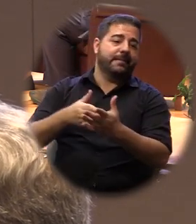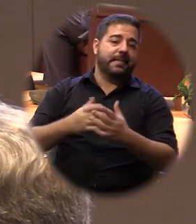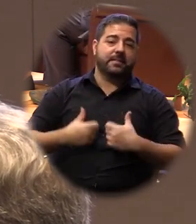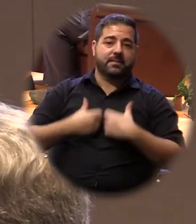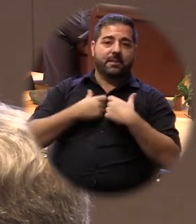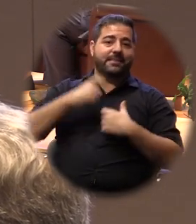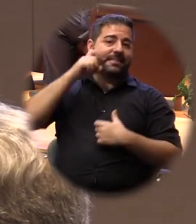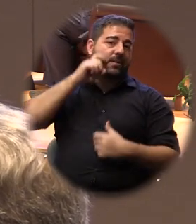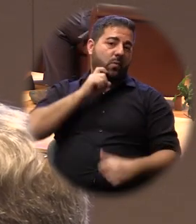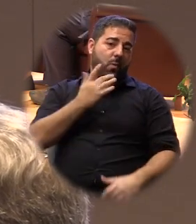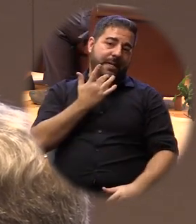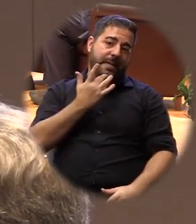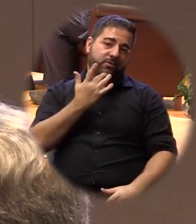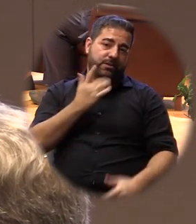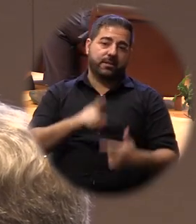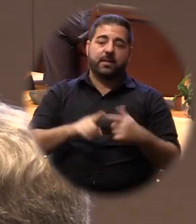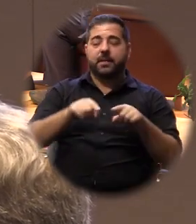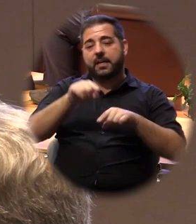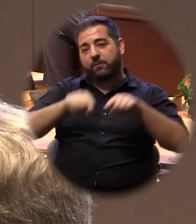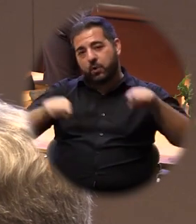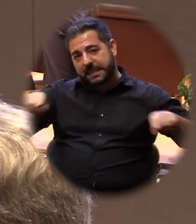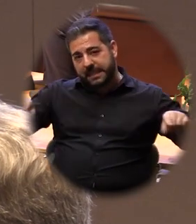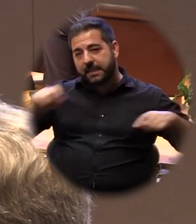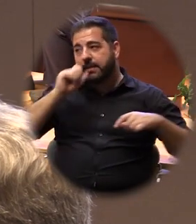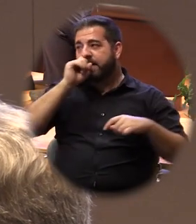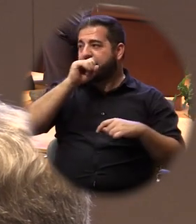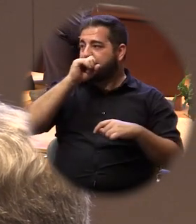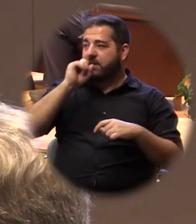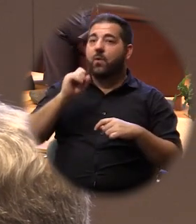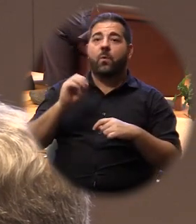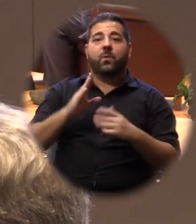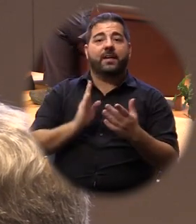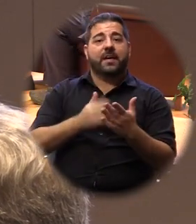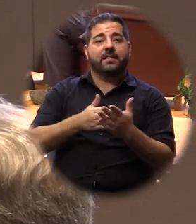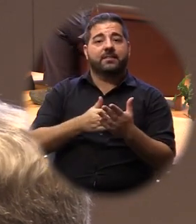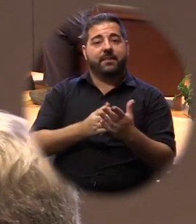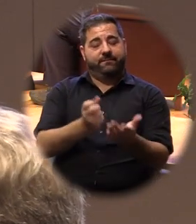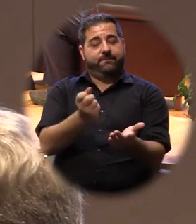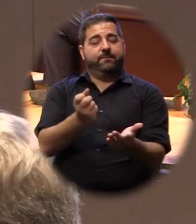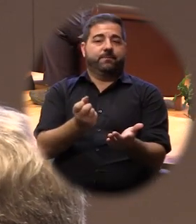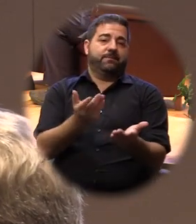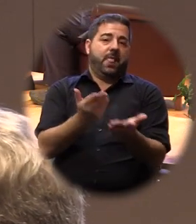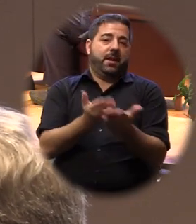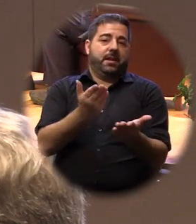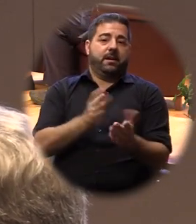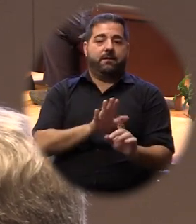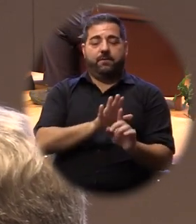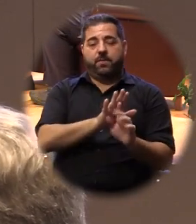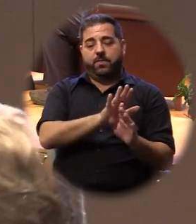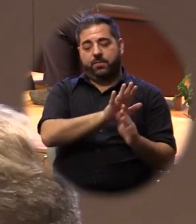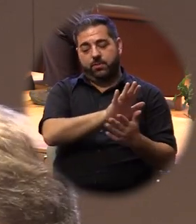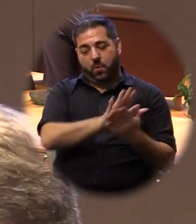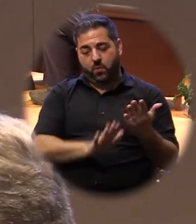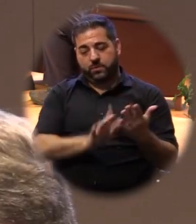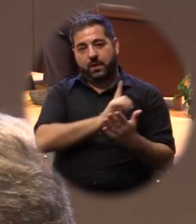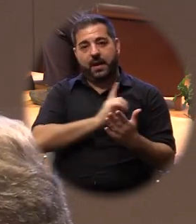sexual orientation, diversity, or against the validity of those identities in